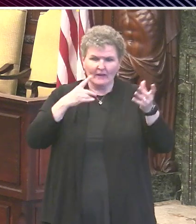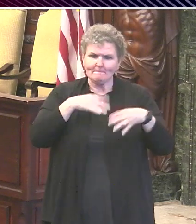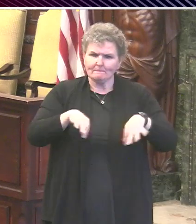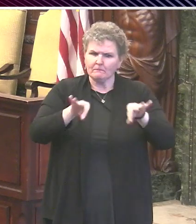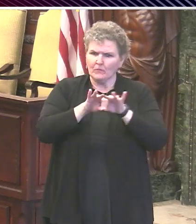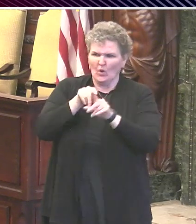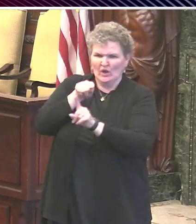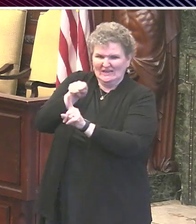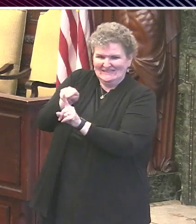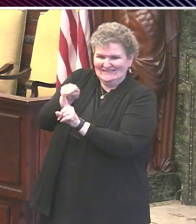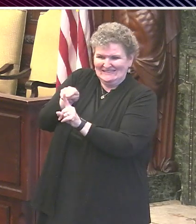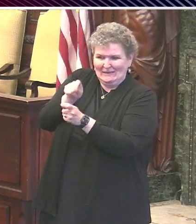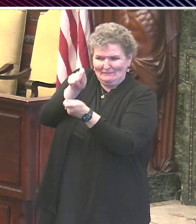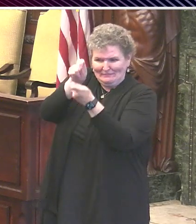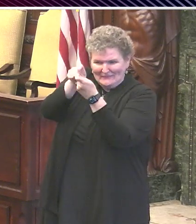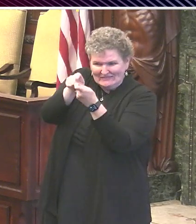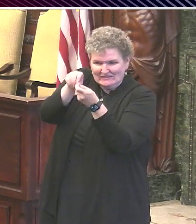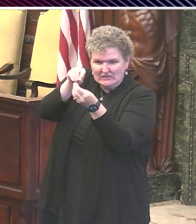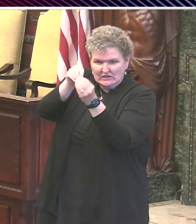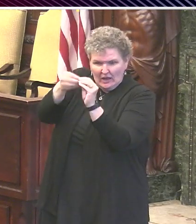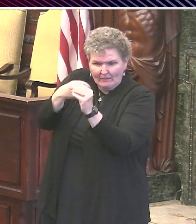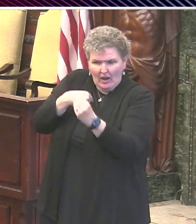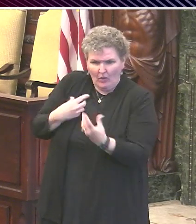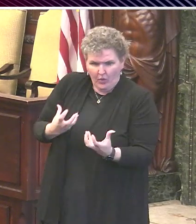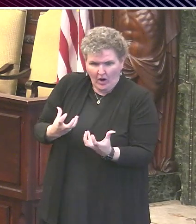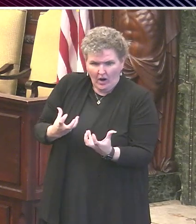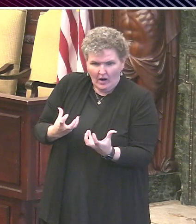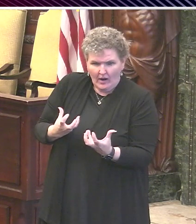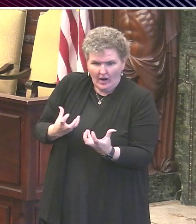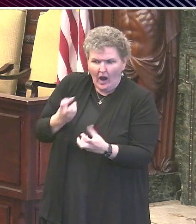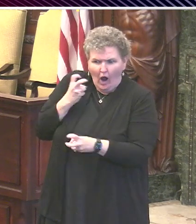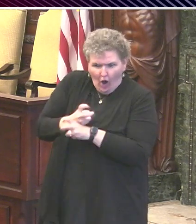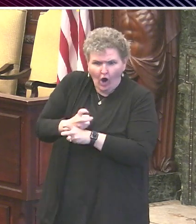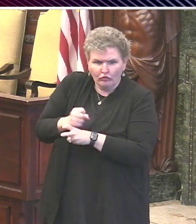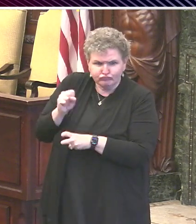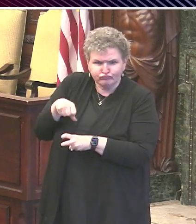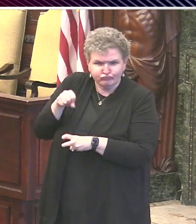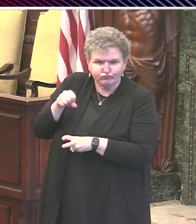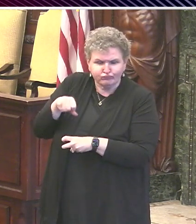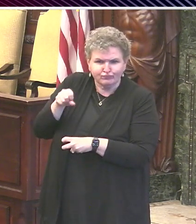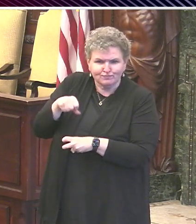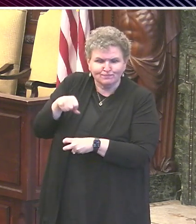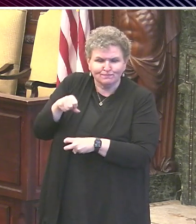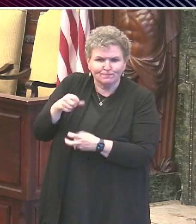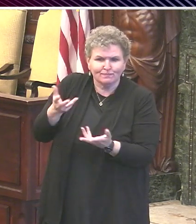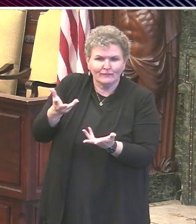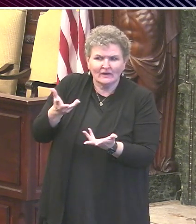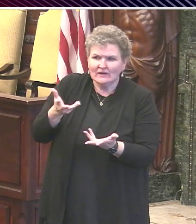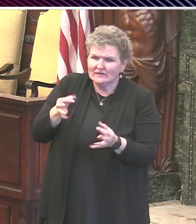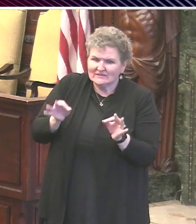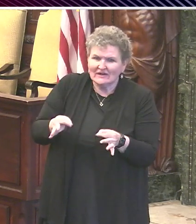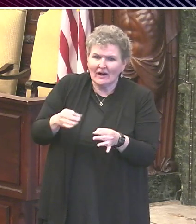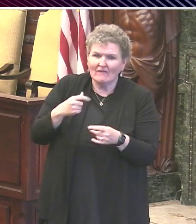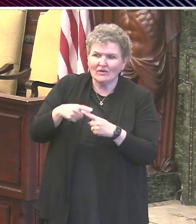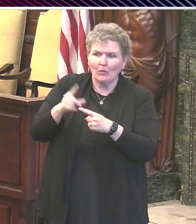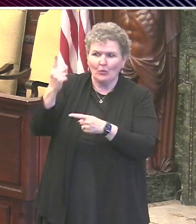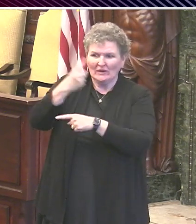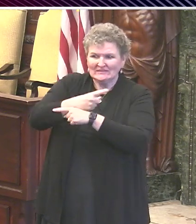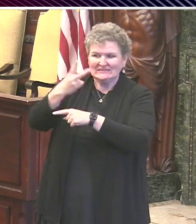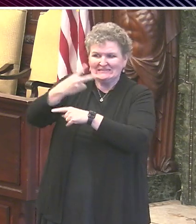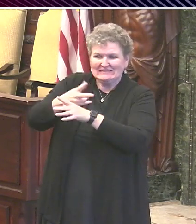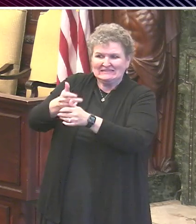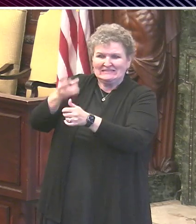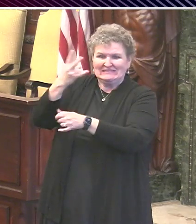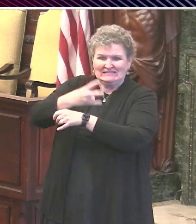have it be better than it was, but it does make it potentially makes it that we're a few days delayed in knowing what's happening, make